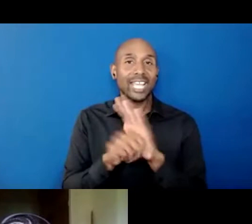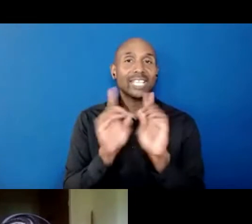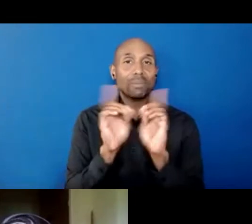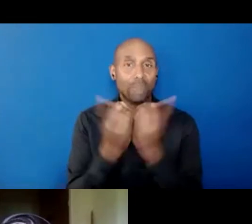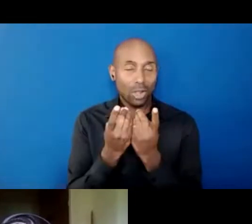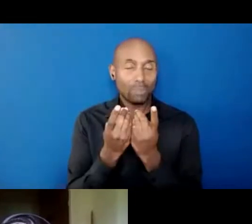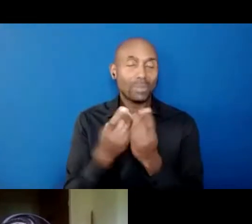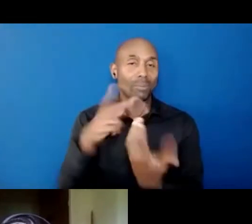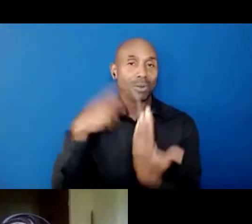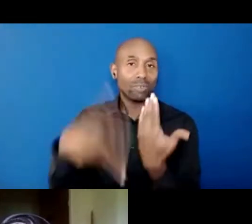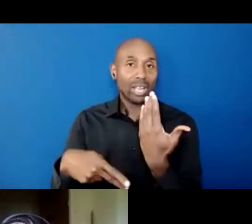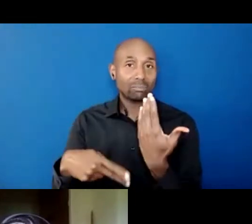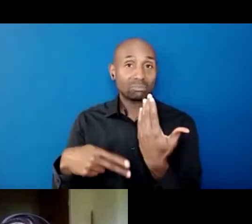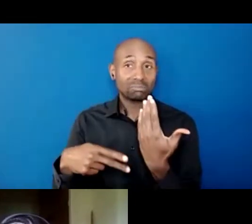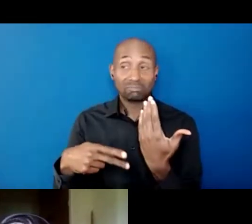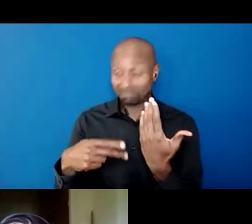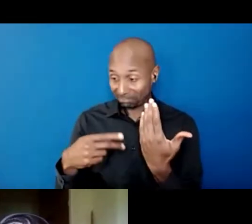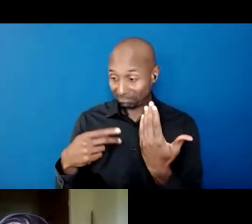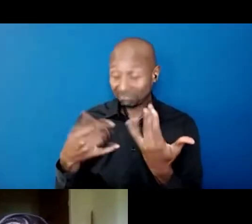I'm still doing that 10 years later.